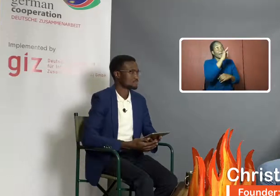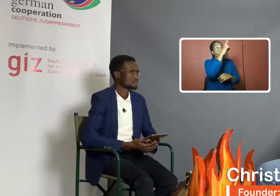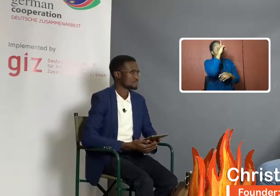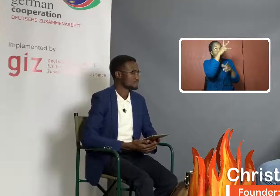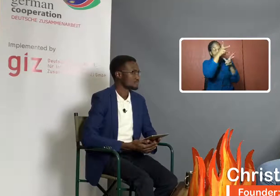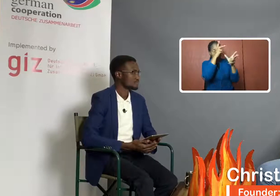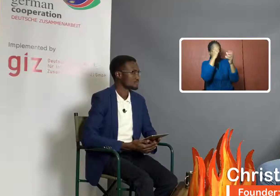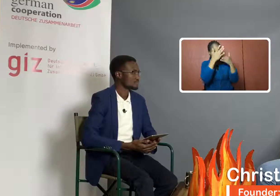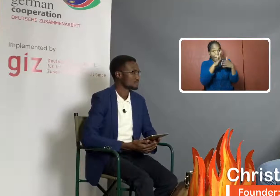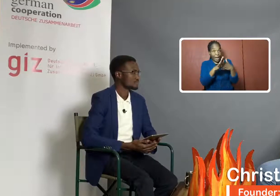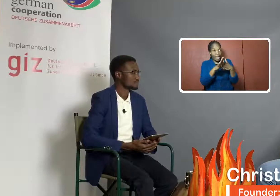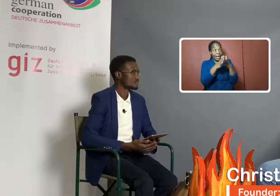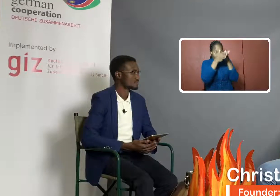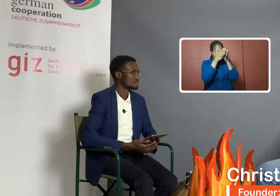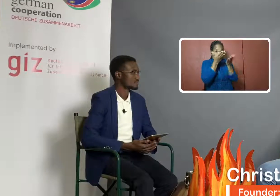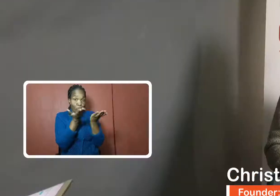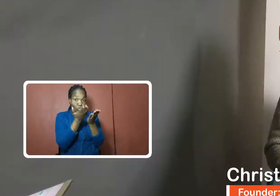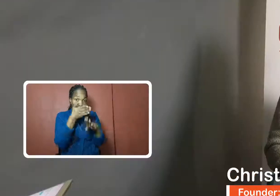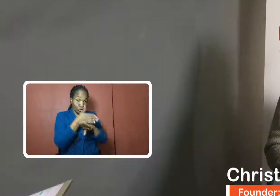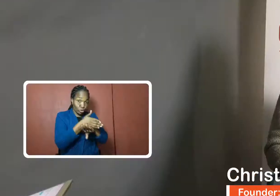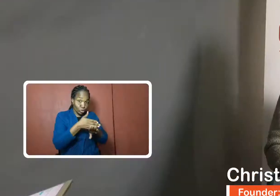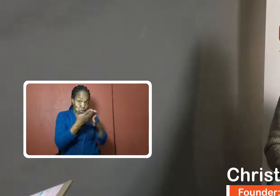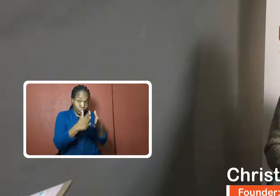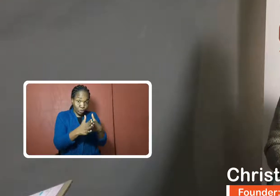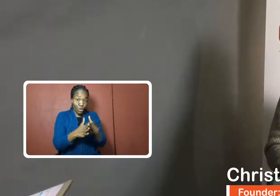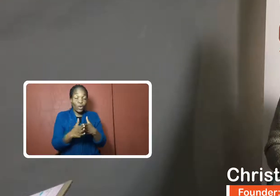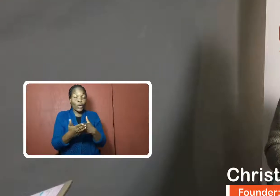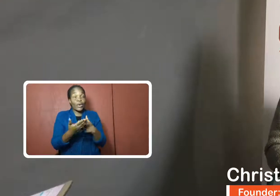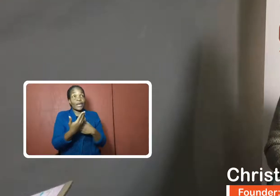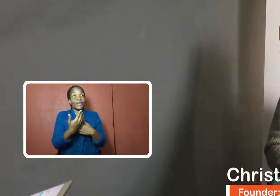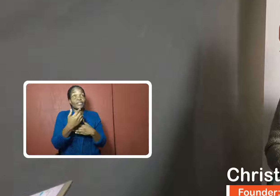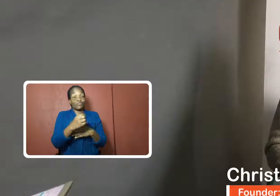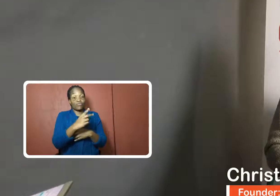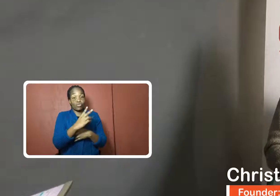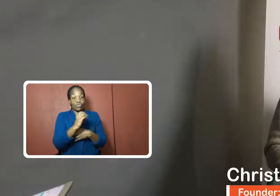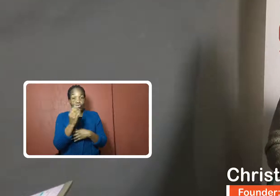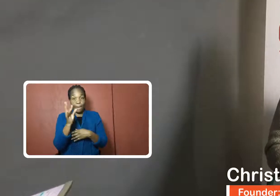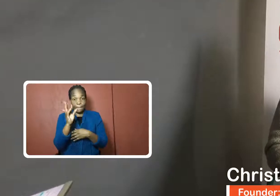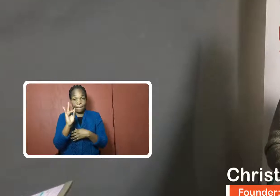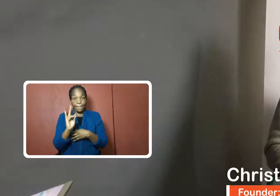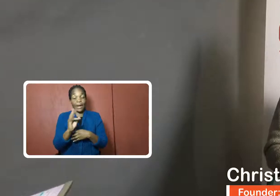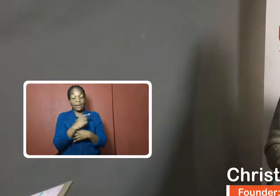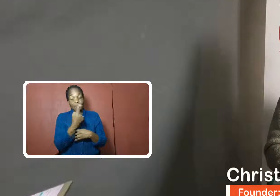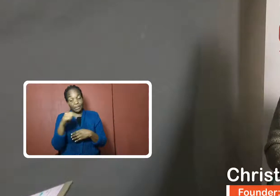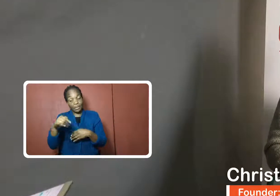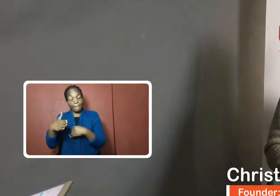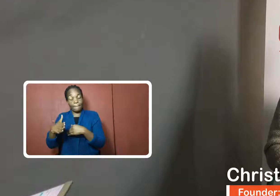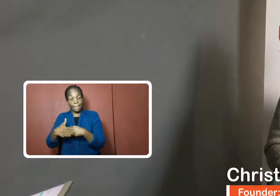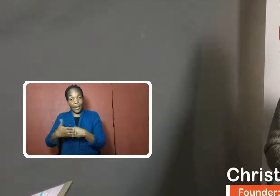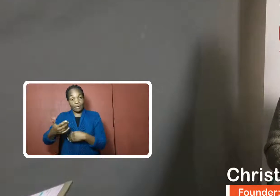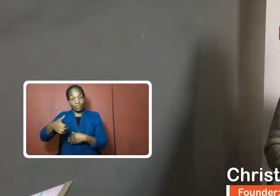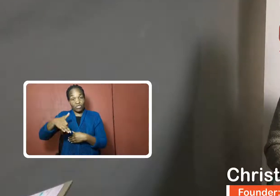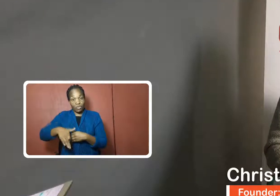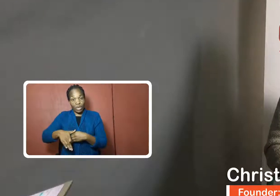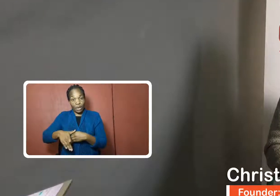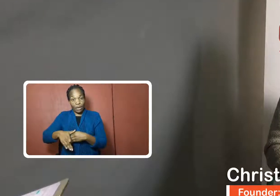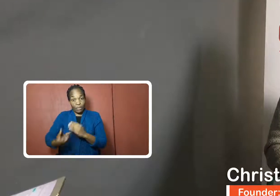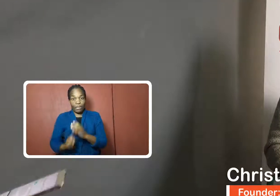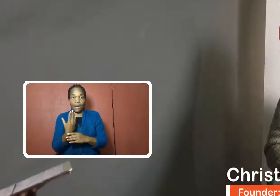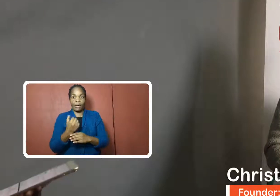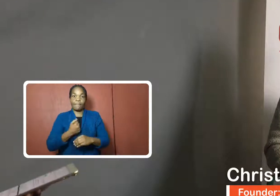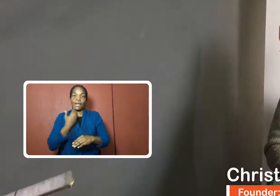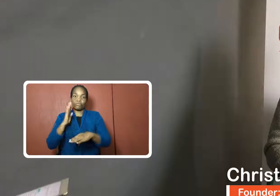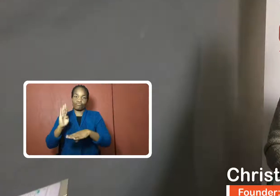in 2007, I decided to come to Namibia and try to open up a business.